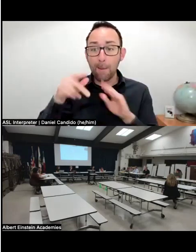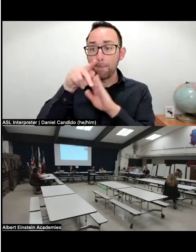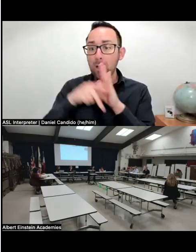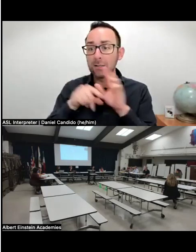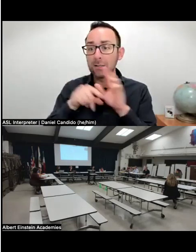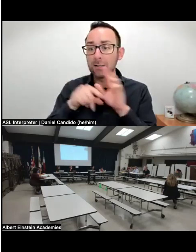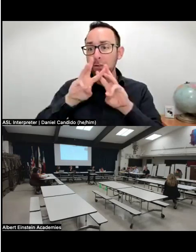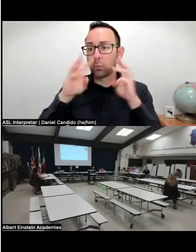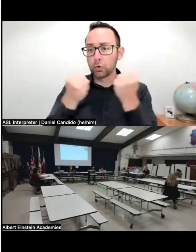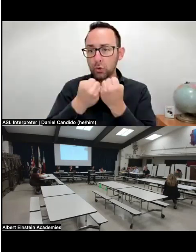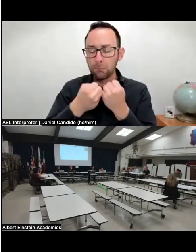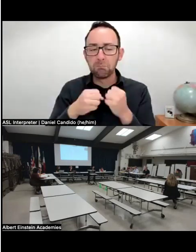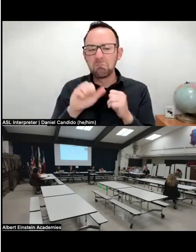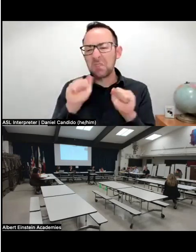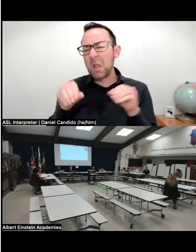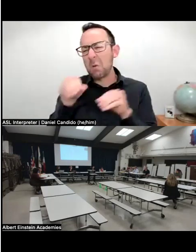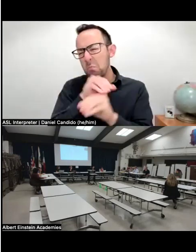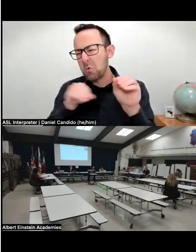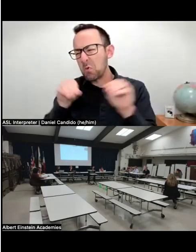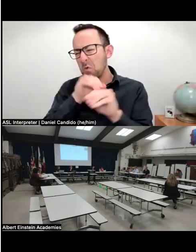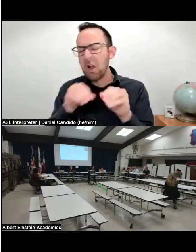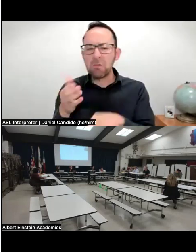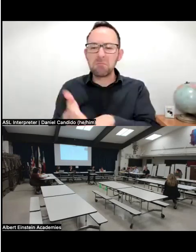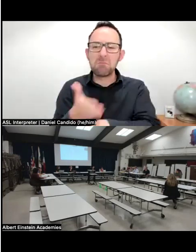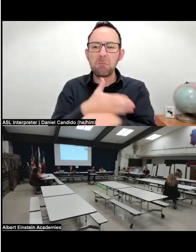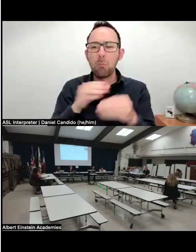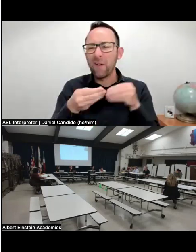We move things around to be a little more efficient. So